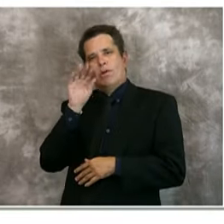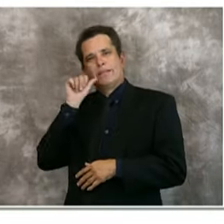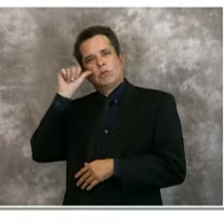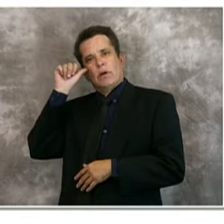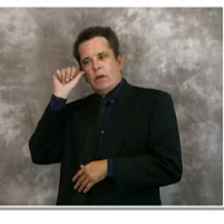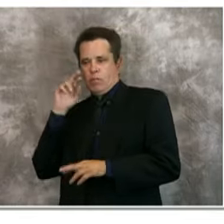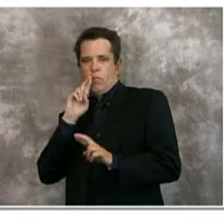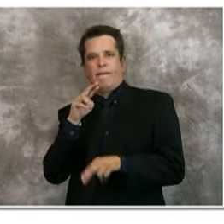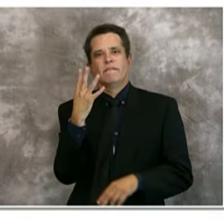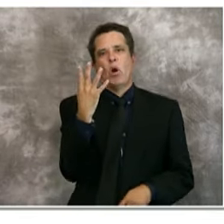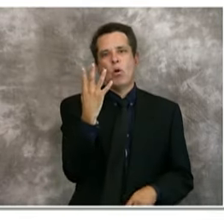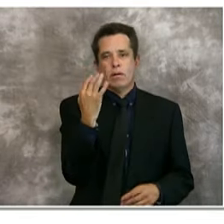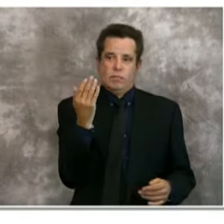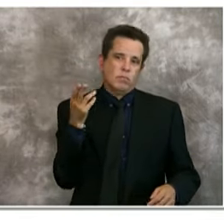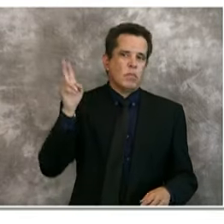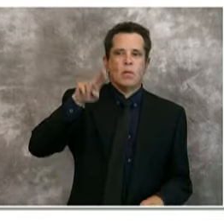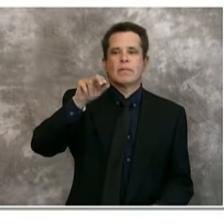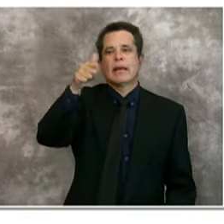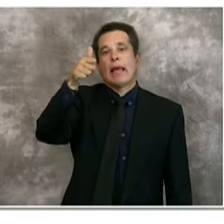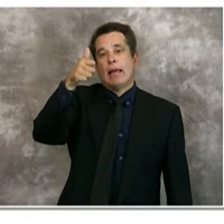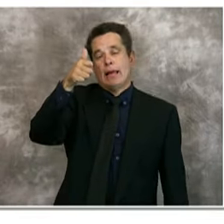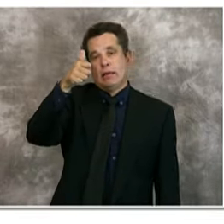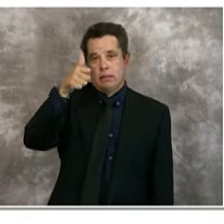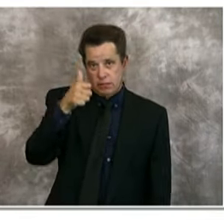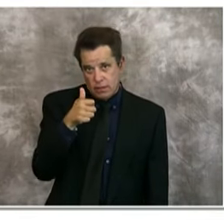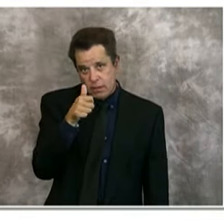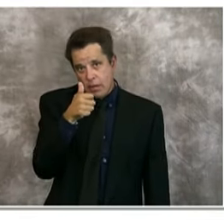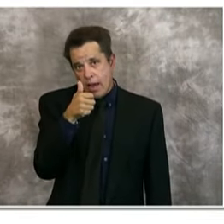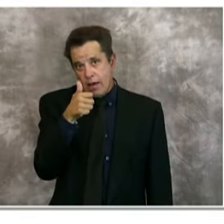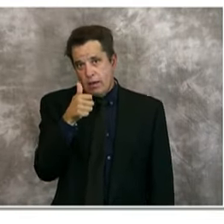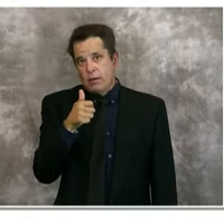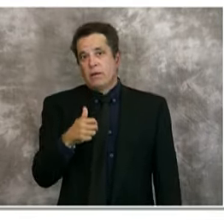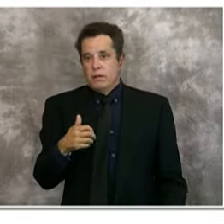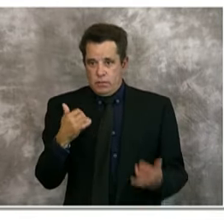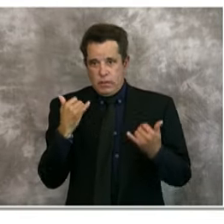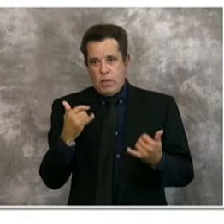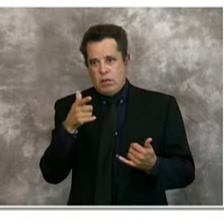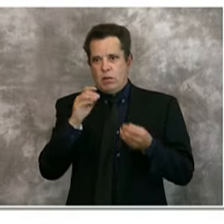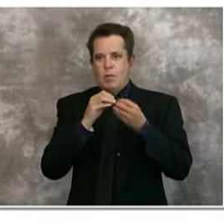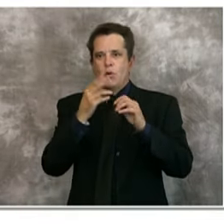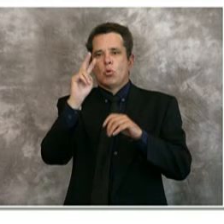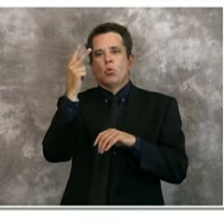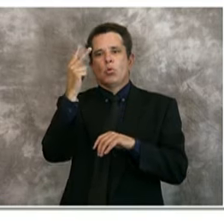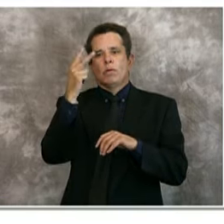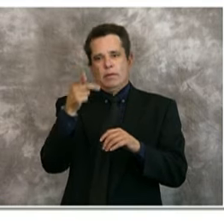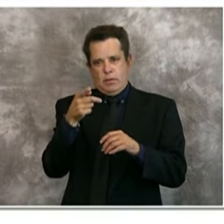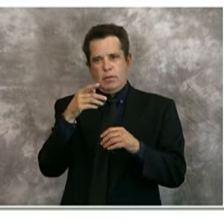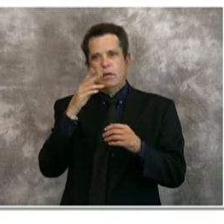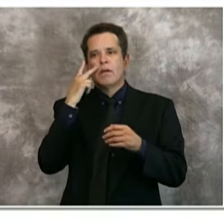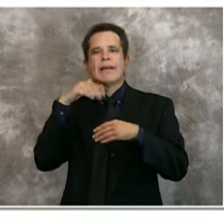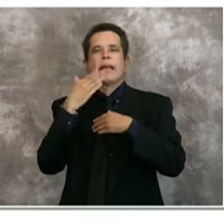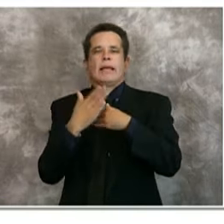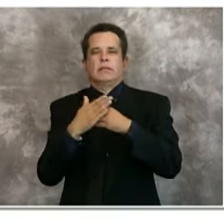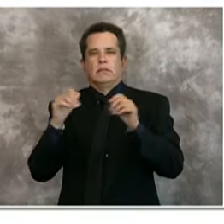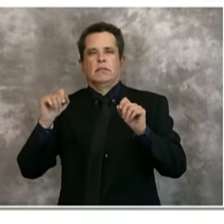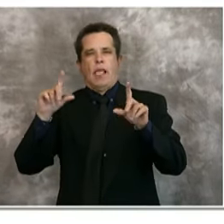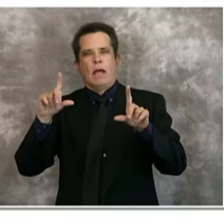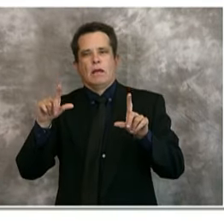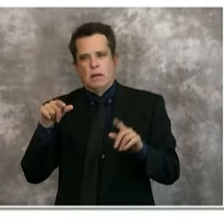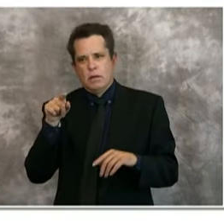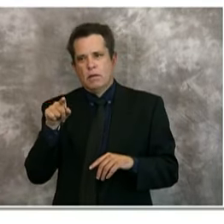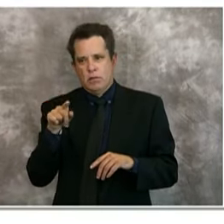yesterday. The outbreak here, trigger number 2, if we go to the next slide,